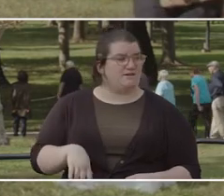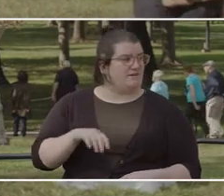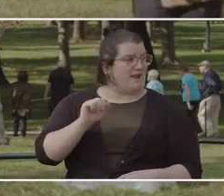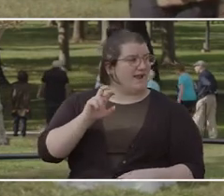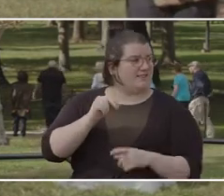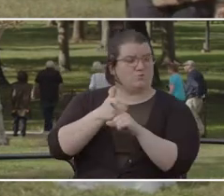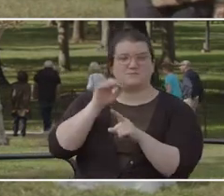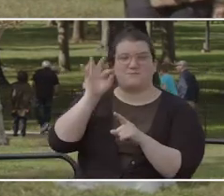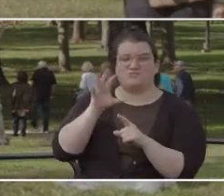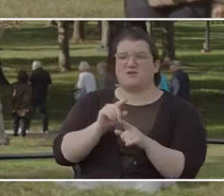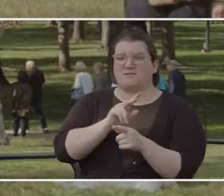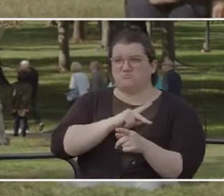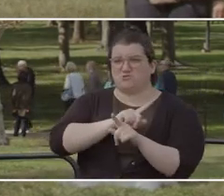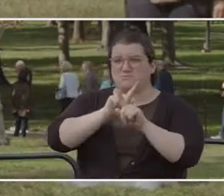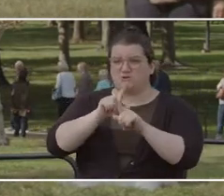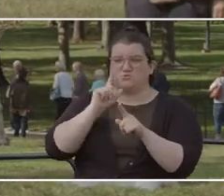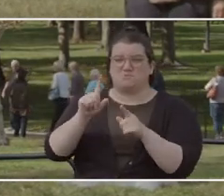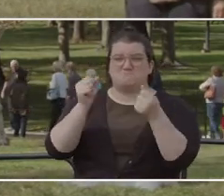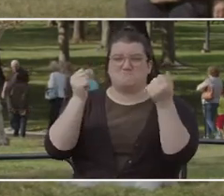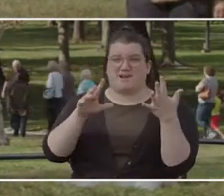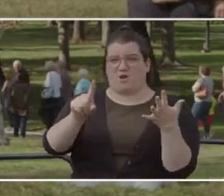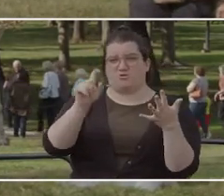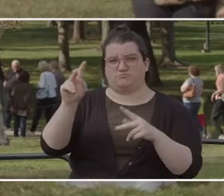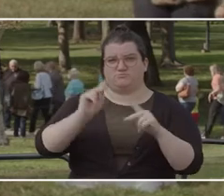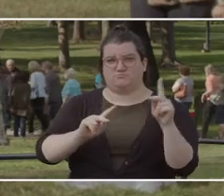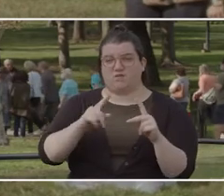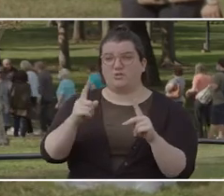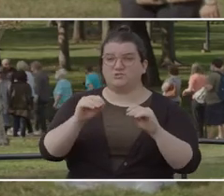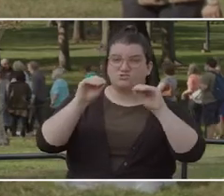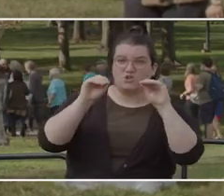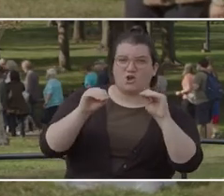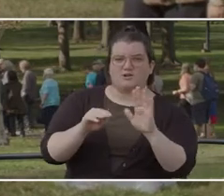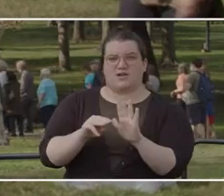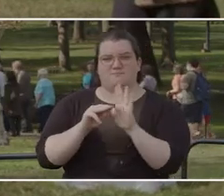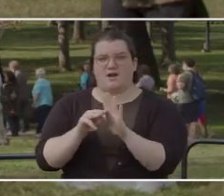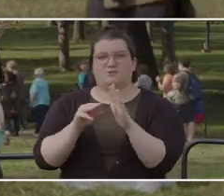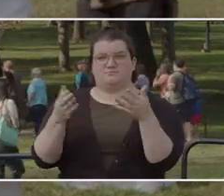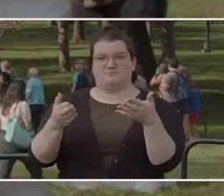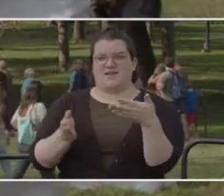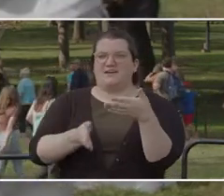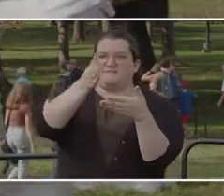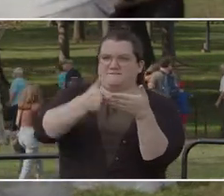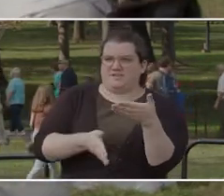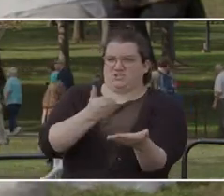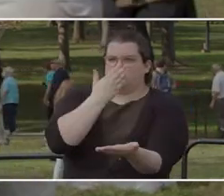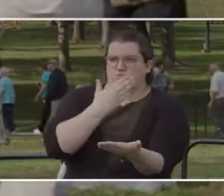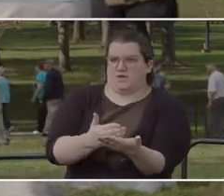personal mentor to hundreds who always taught and then modeled finishing well.